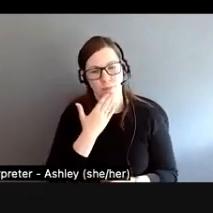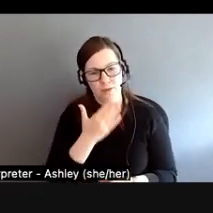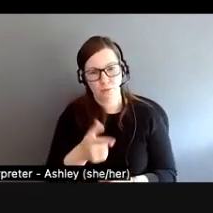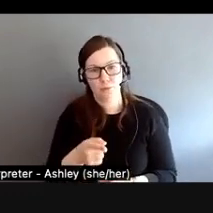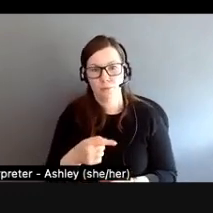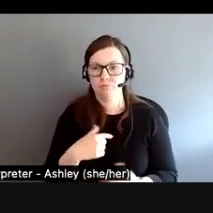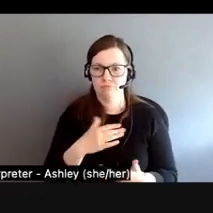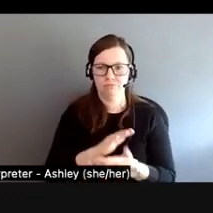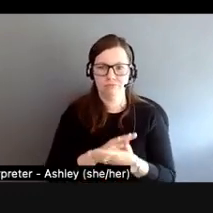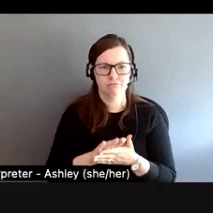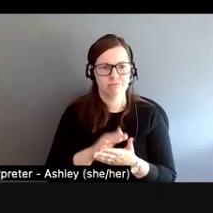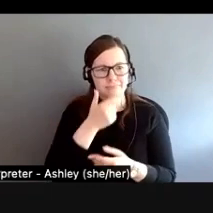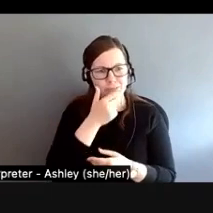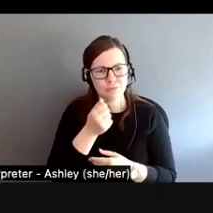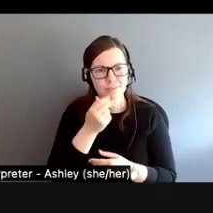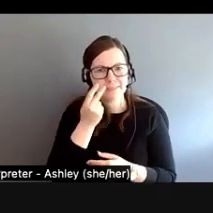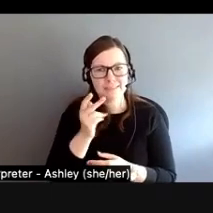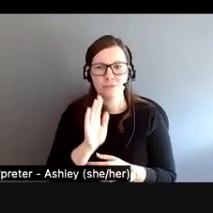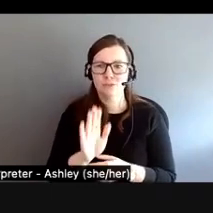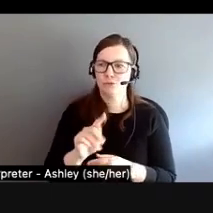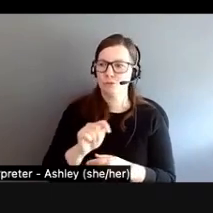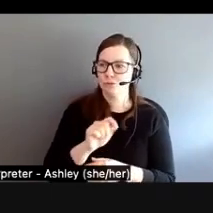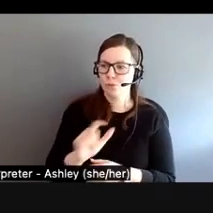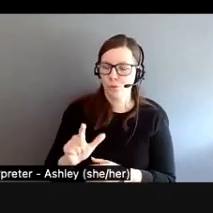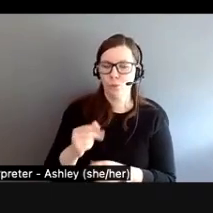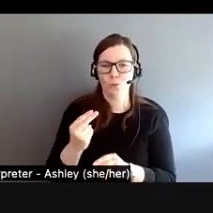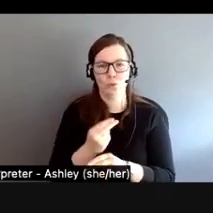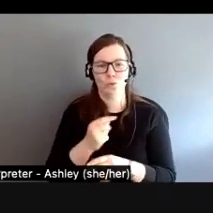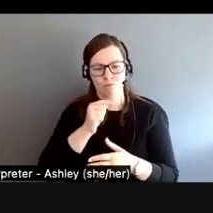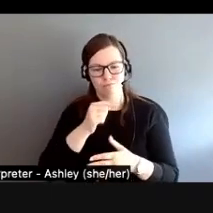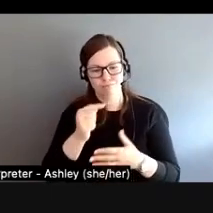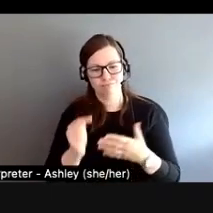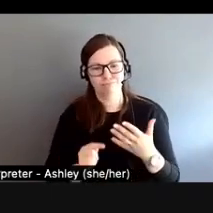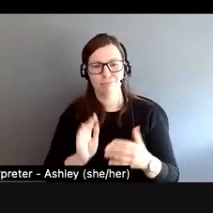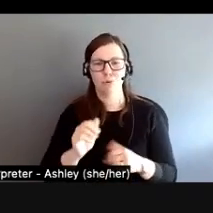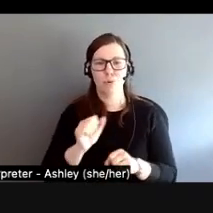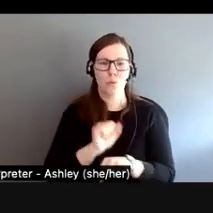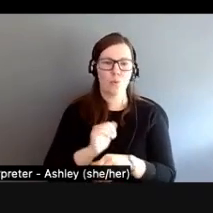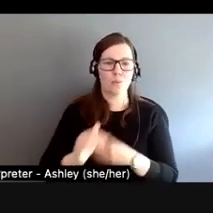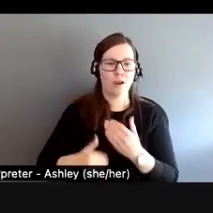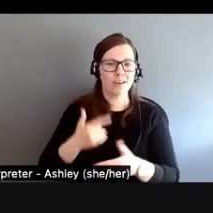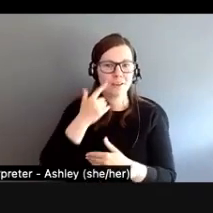used and what your workflow looks like. So thank you. Okay,